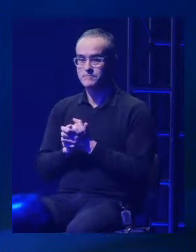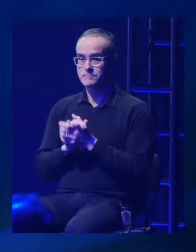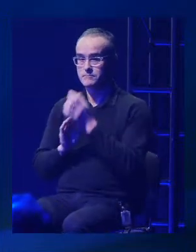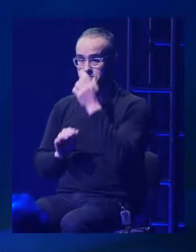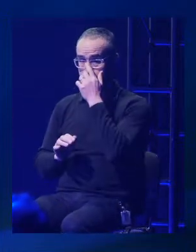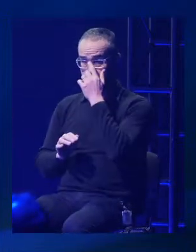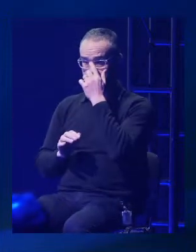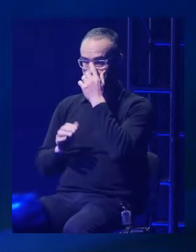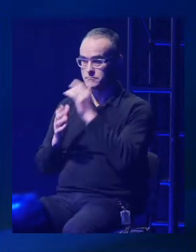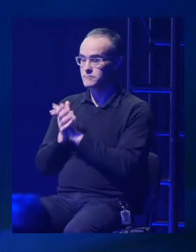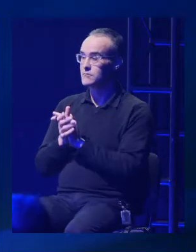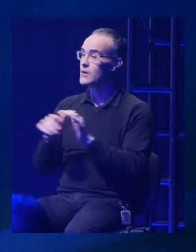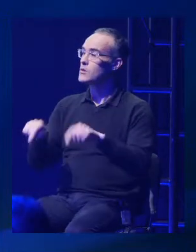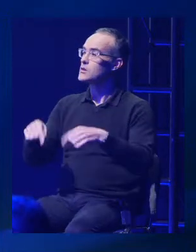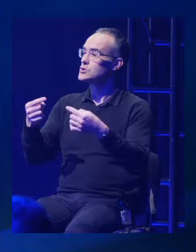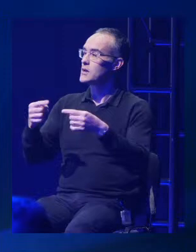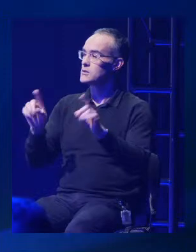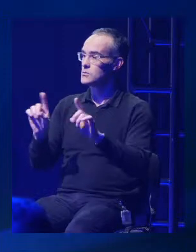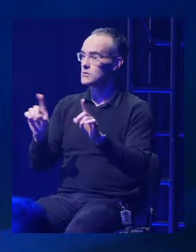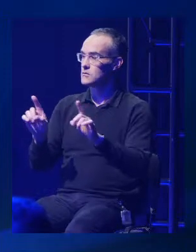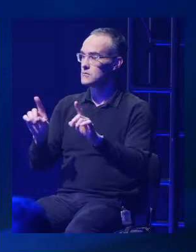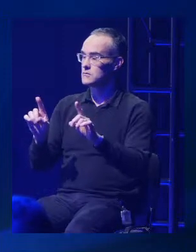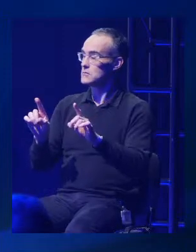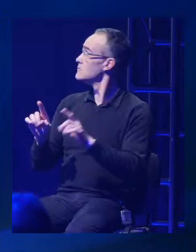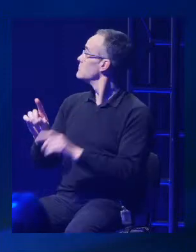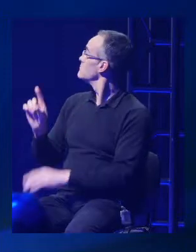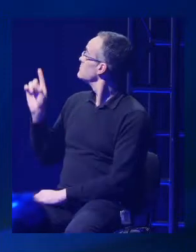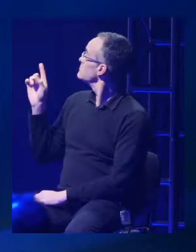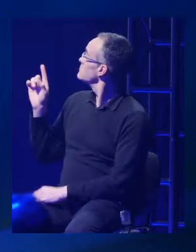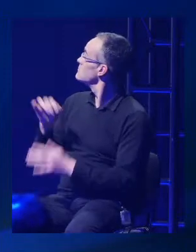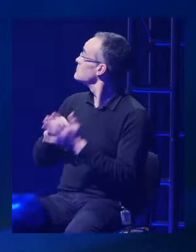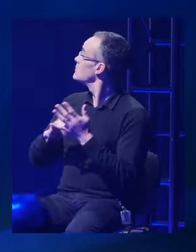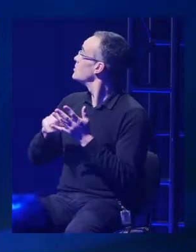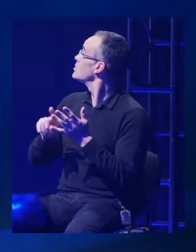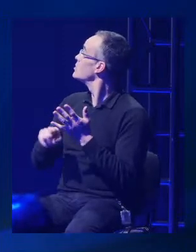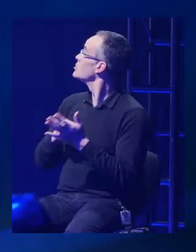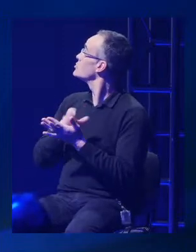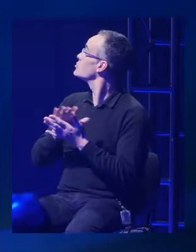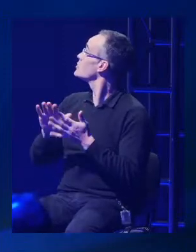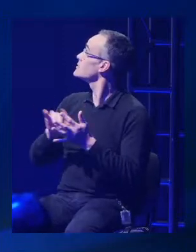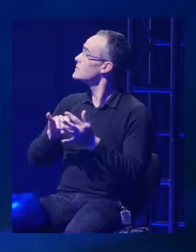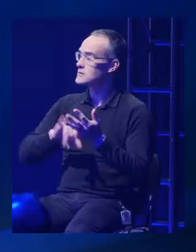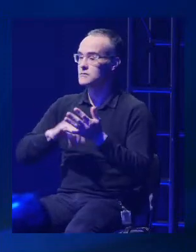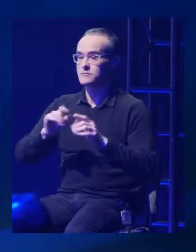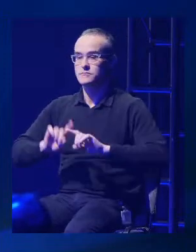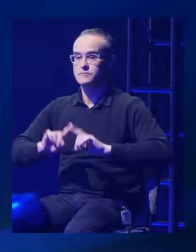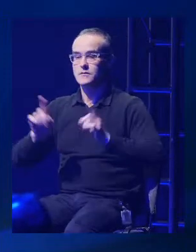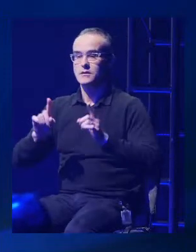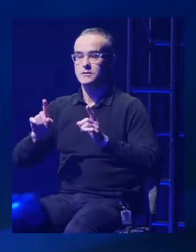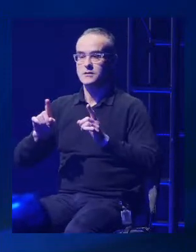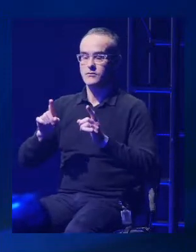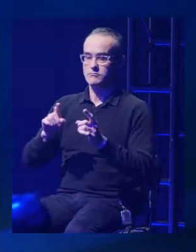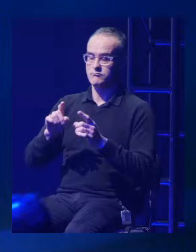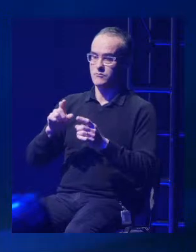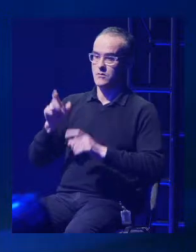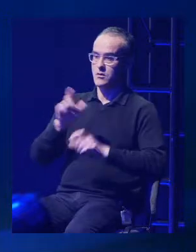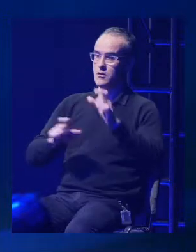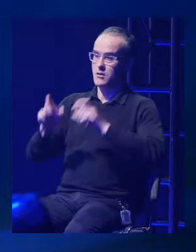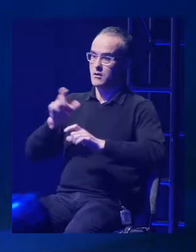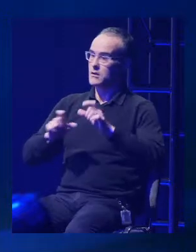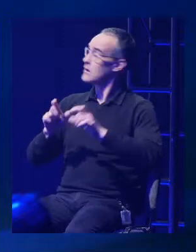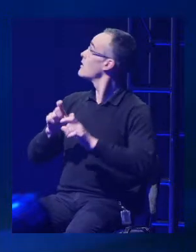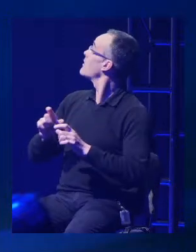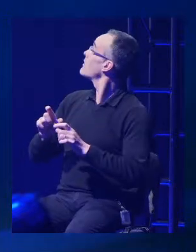So the challenges. You could have sources with different native color science. That could be very easily happening on set. You